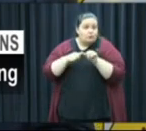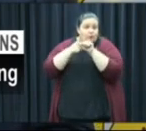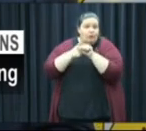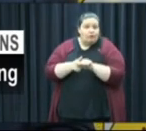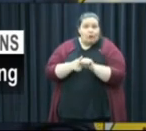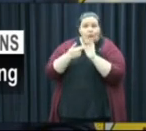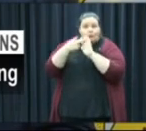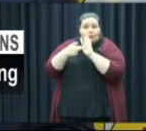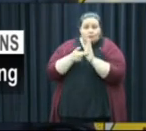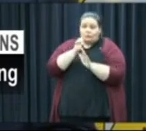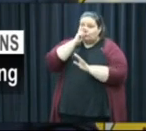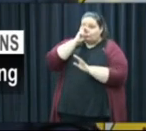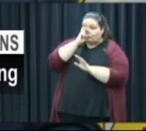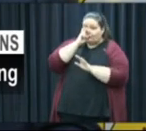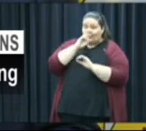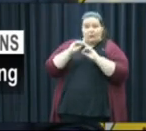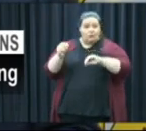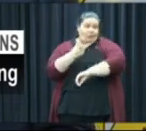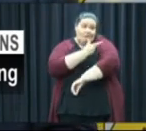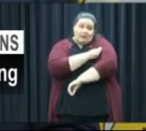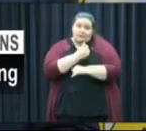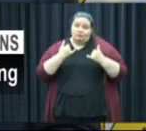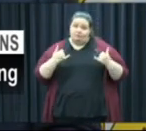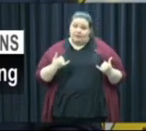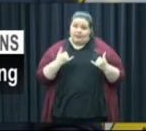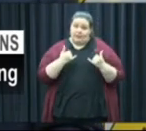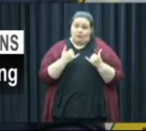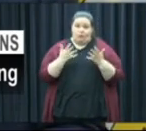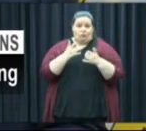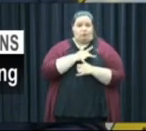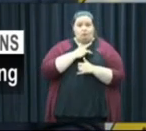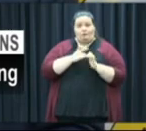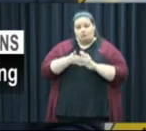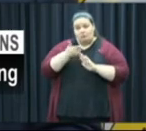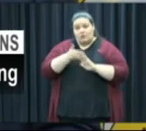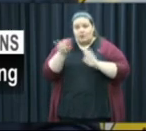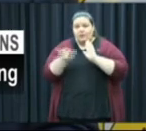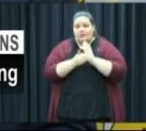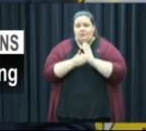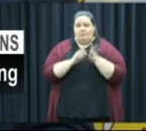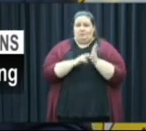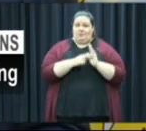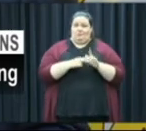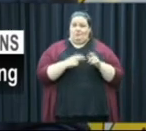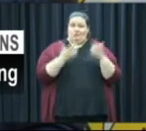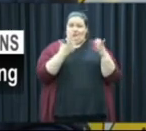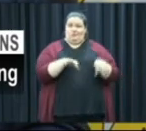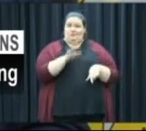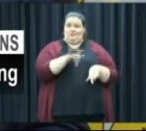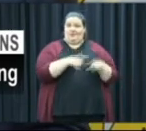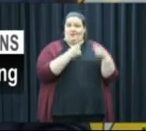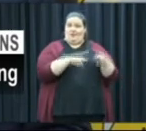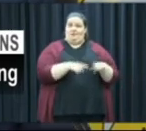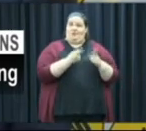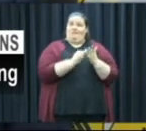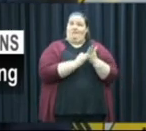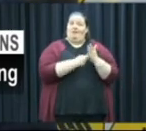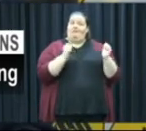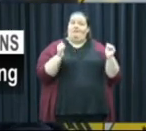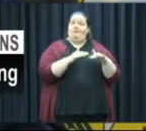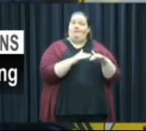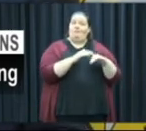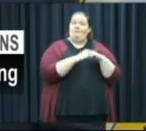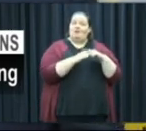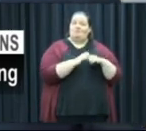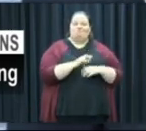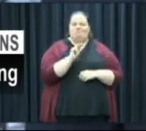to get our province moving in its new norm again. So I would say the odds are it's not going to happen.